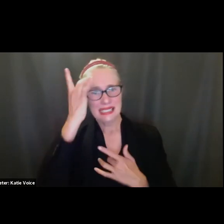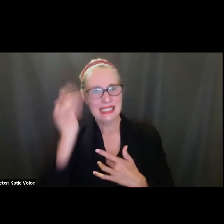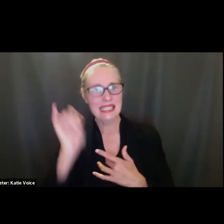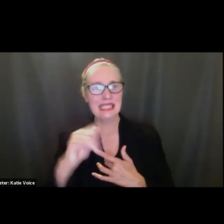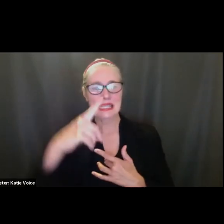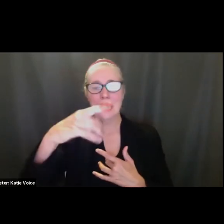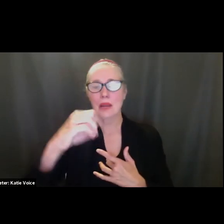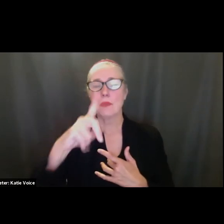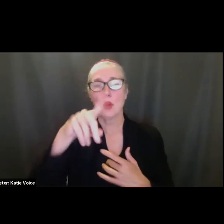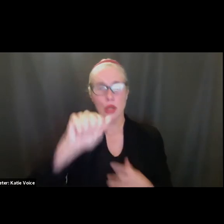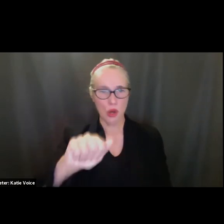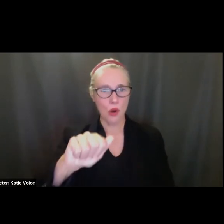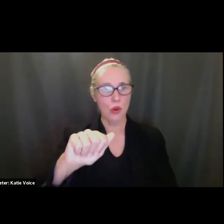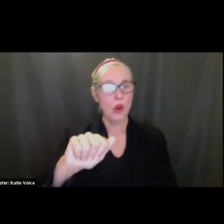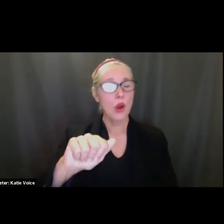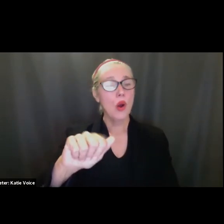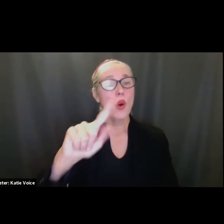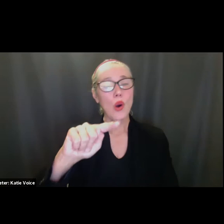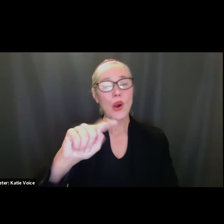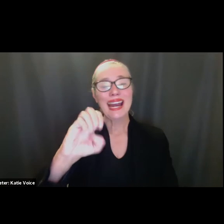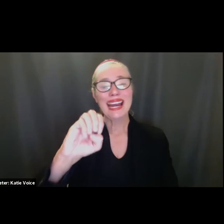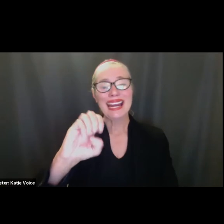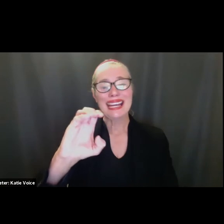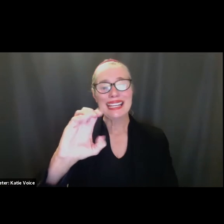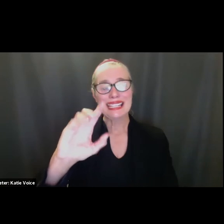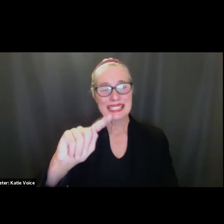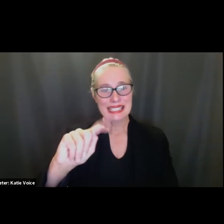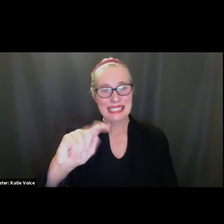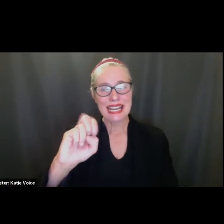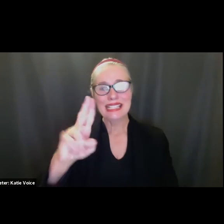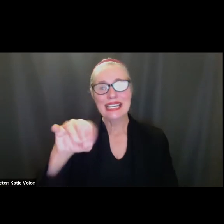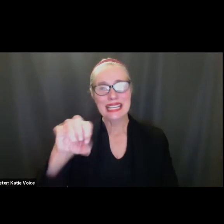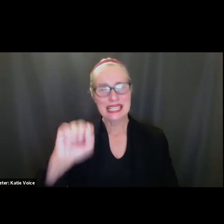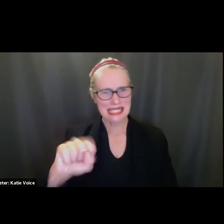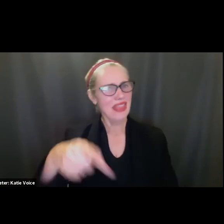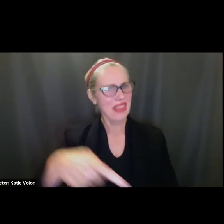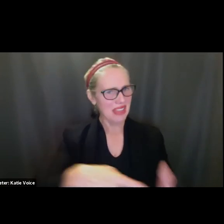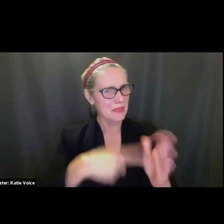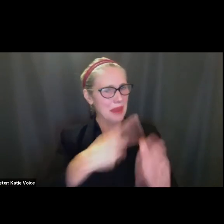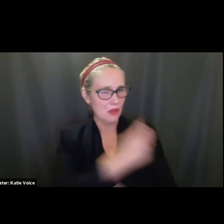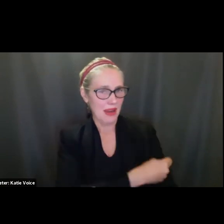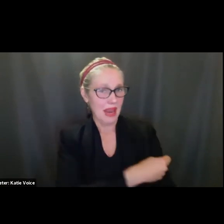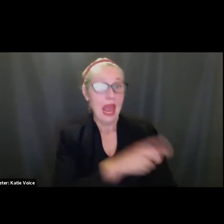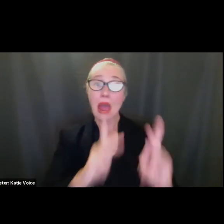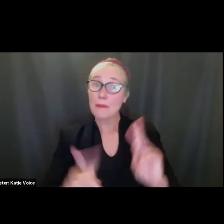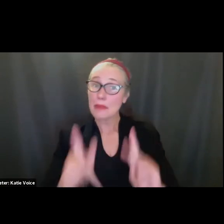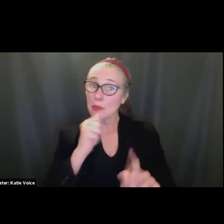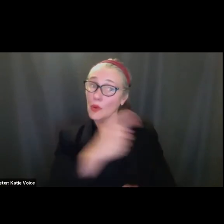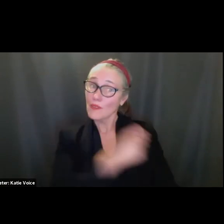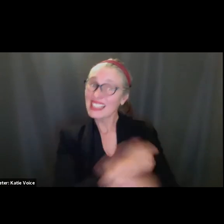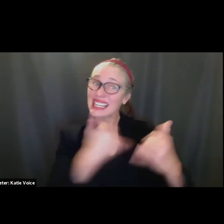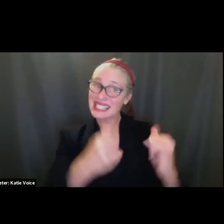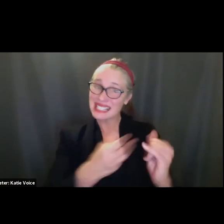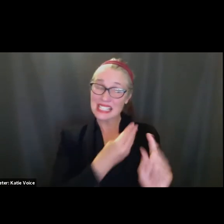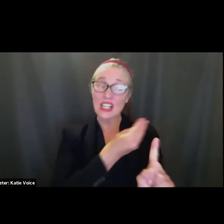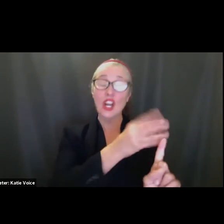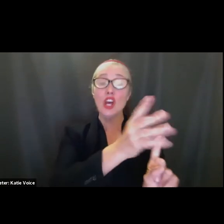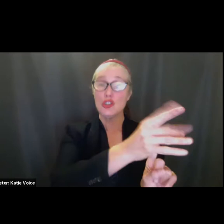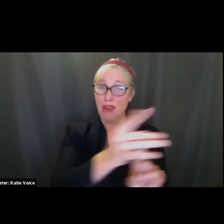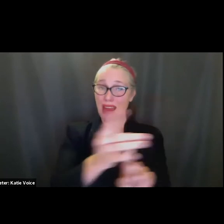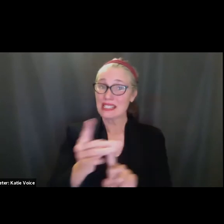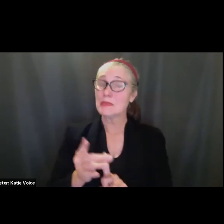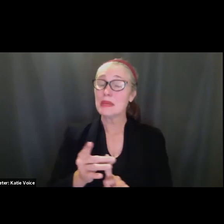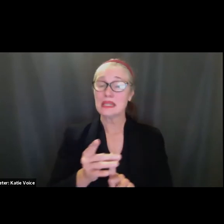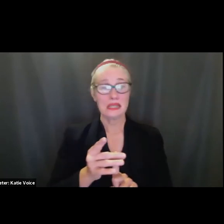warrant a mandatory vaccine also we all know that people who are vaccinated can still transmit covet so regular testing as an